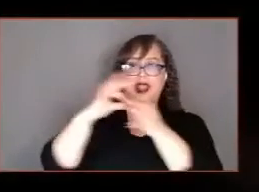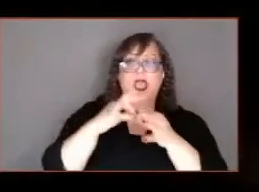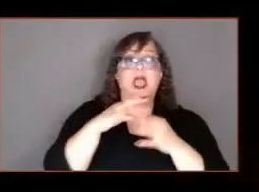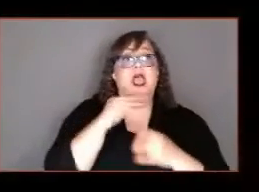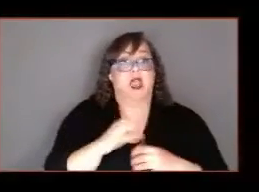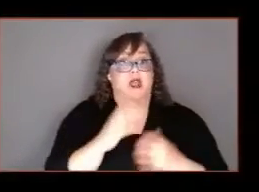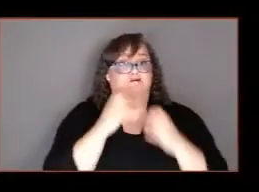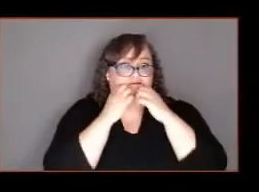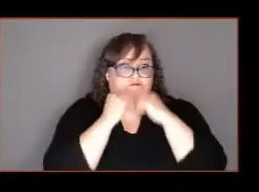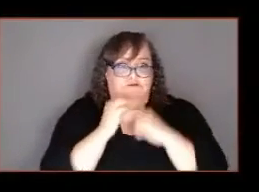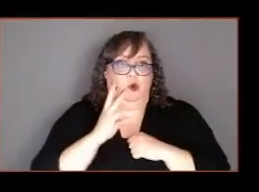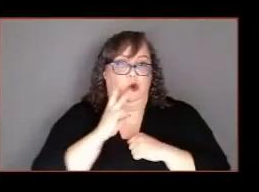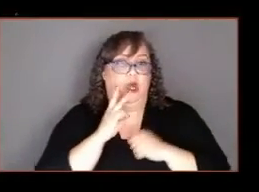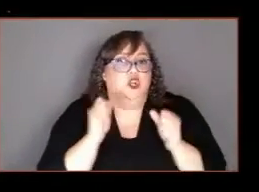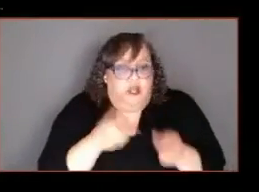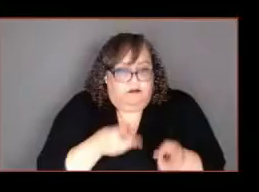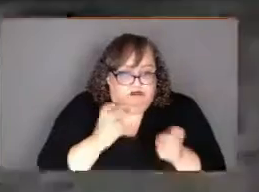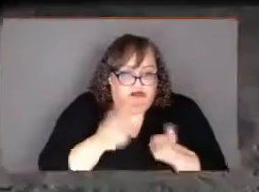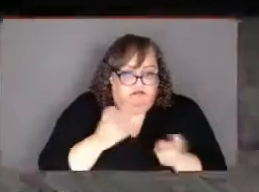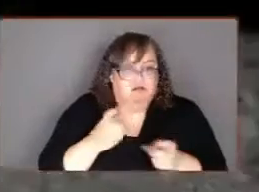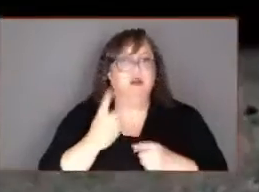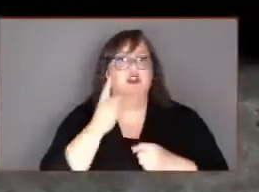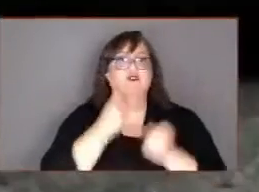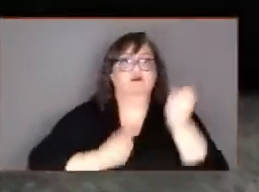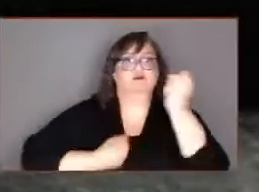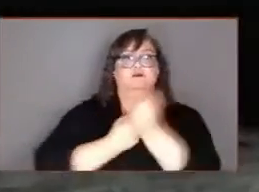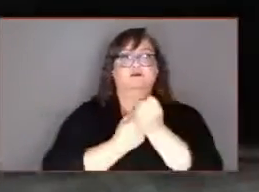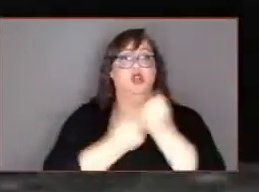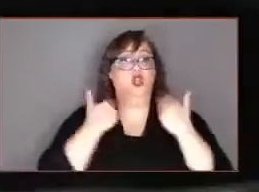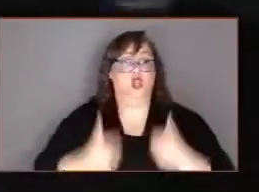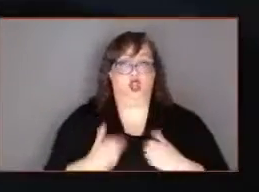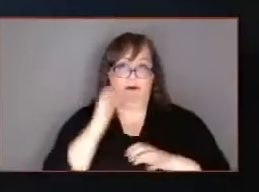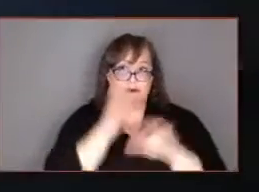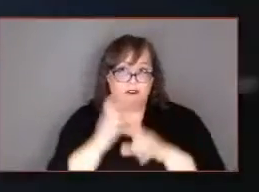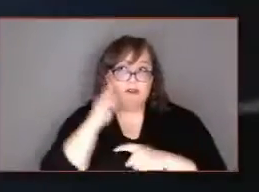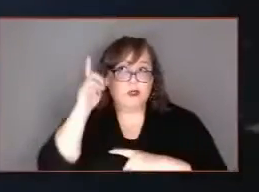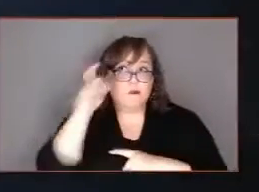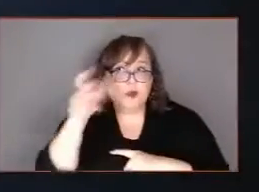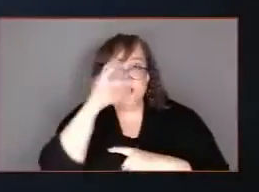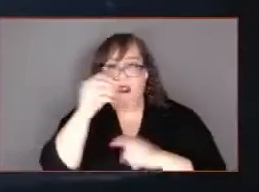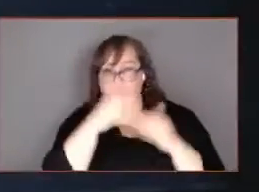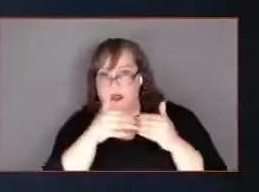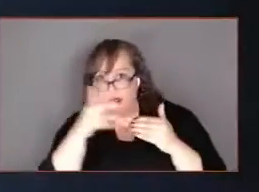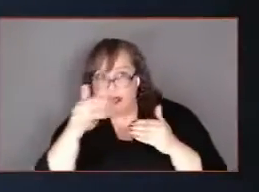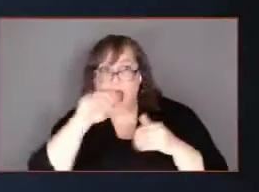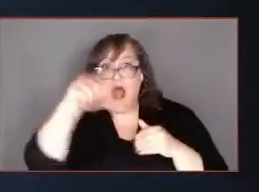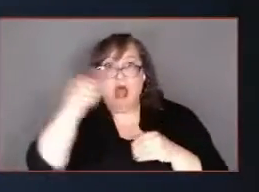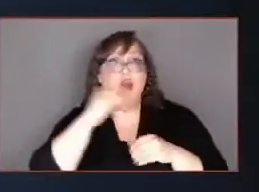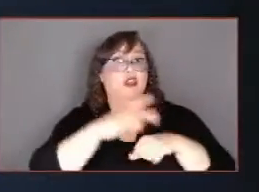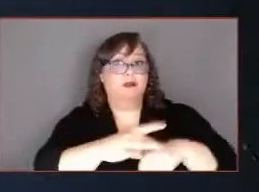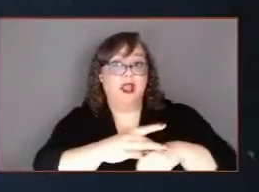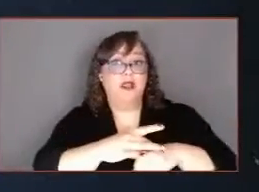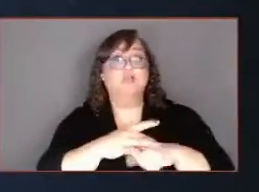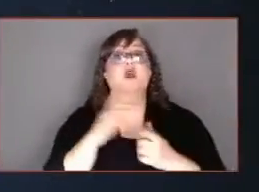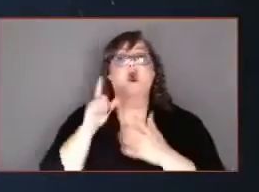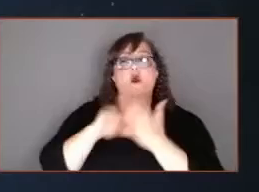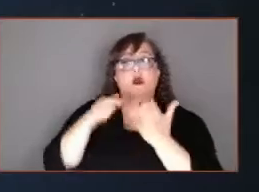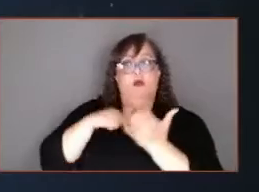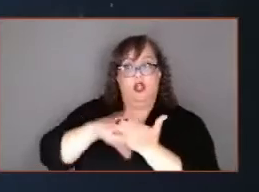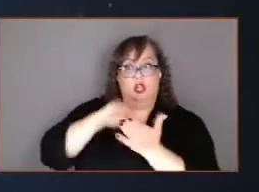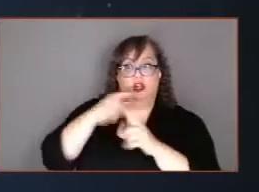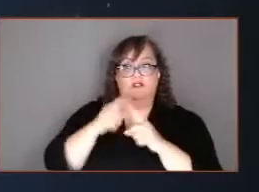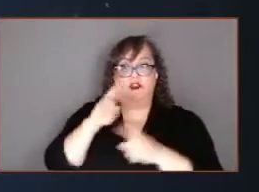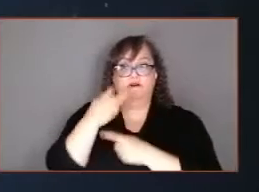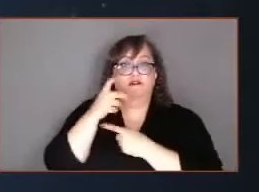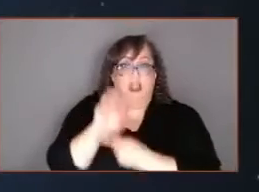human exploration of the moon and beyond. What we learn from Viper will bring us a step closer to developing a